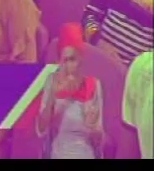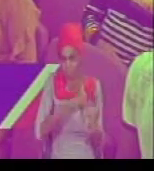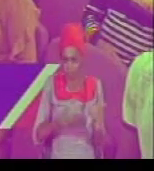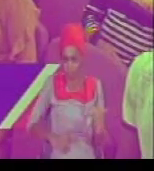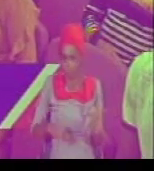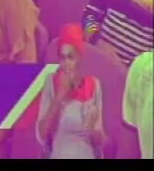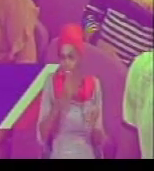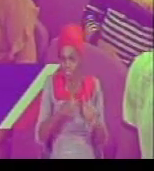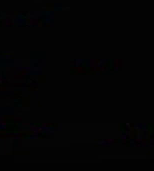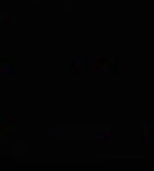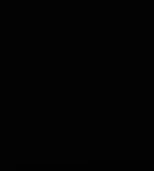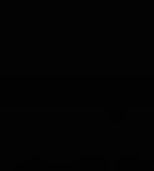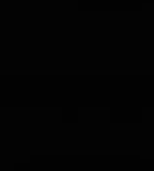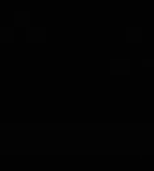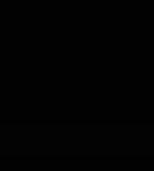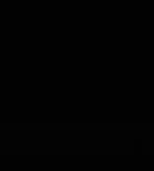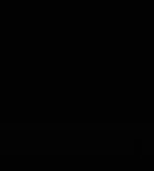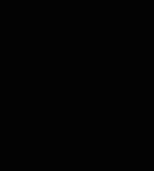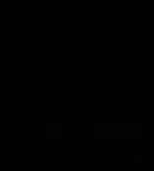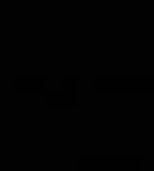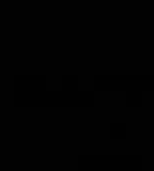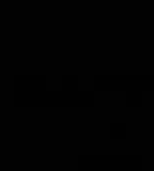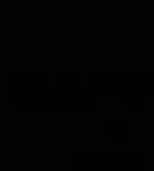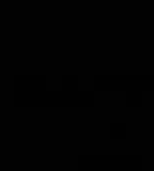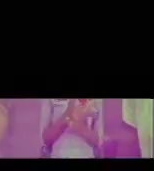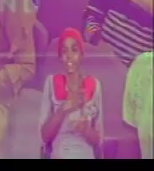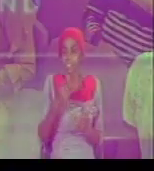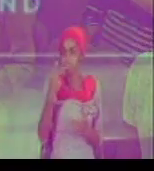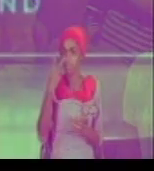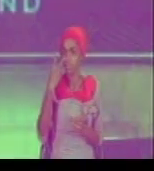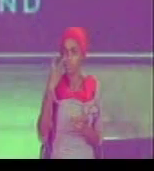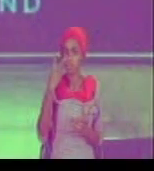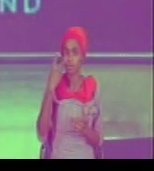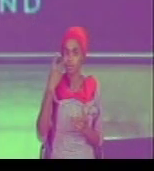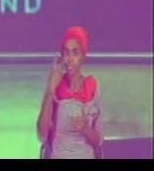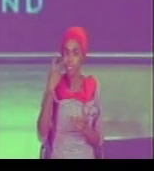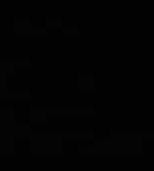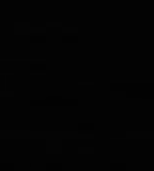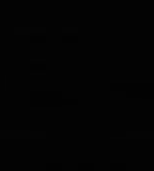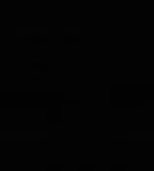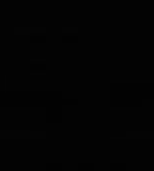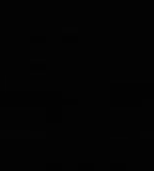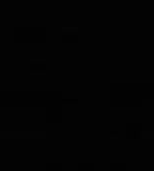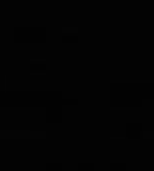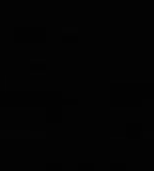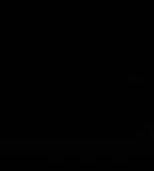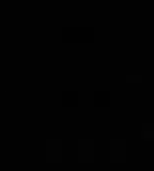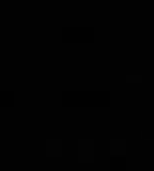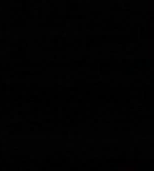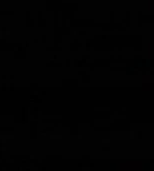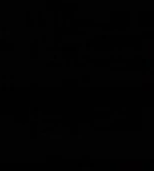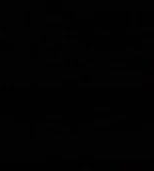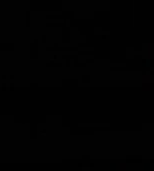said our God is great. And you'll find his power great.